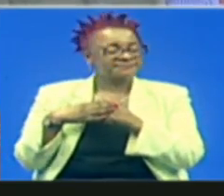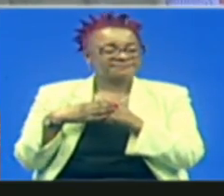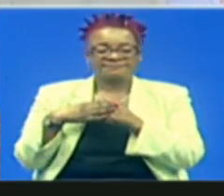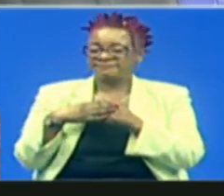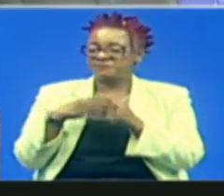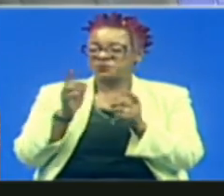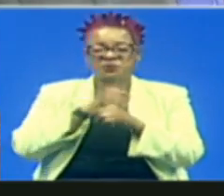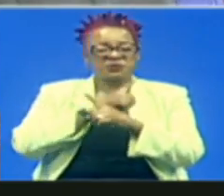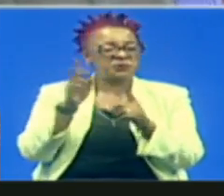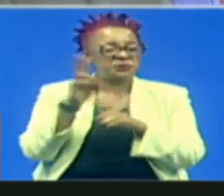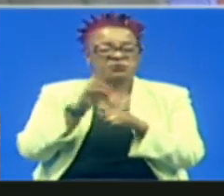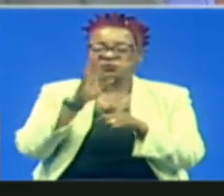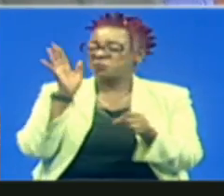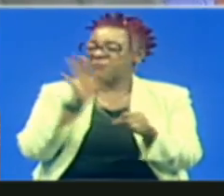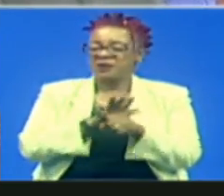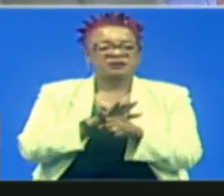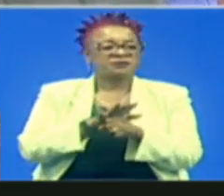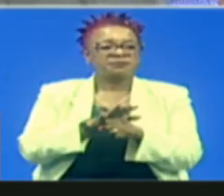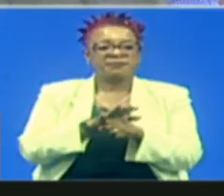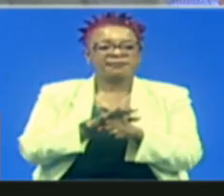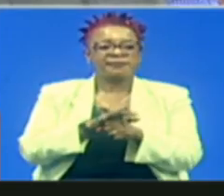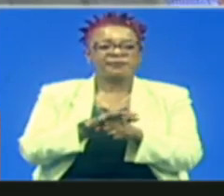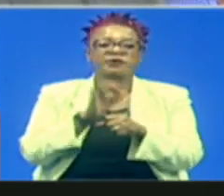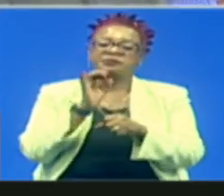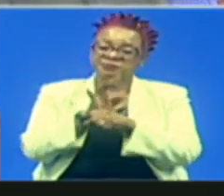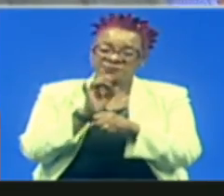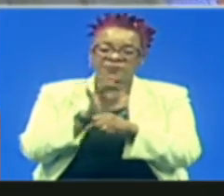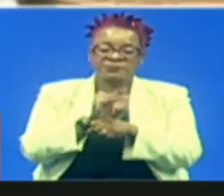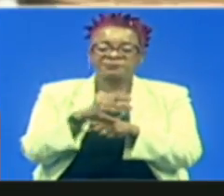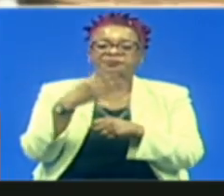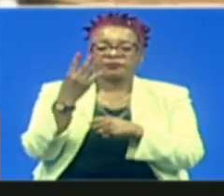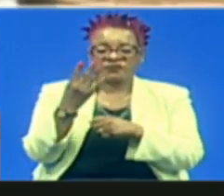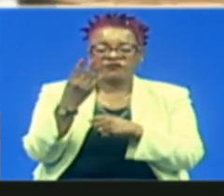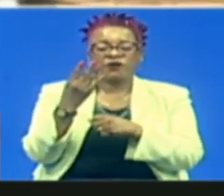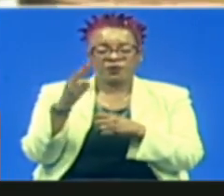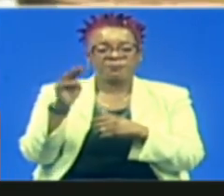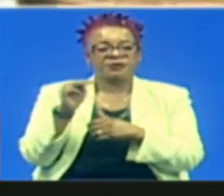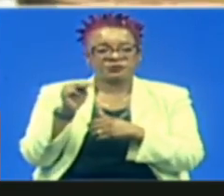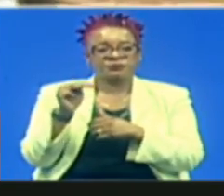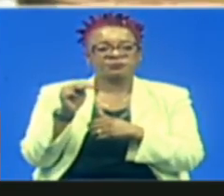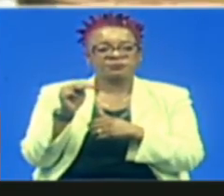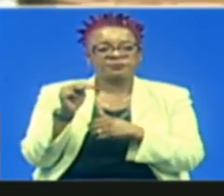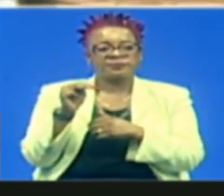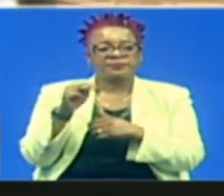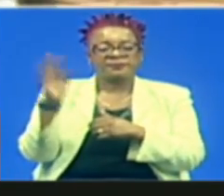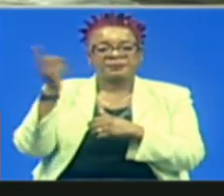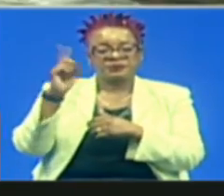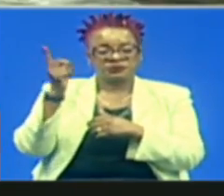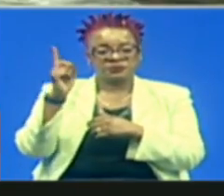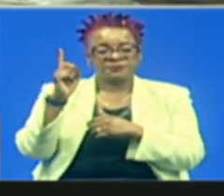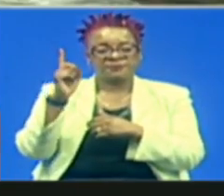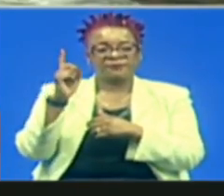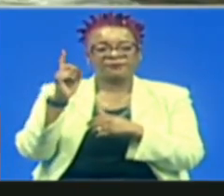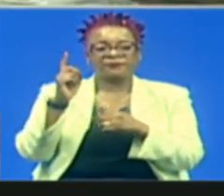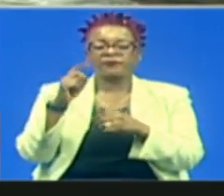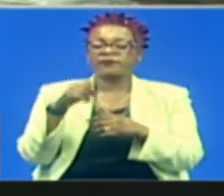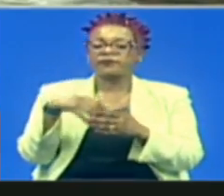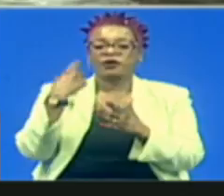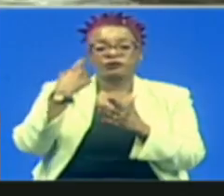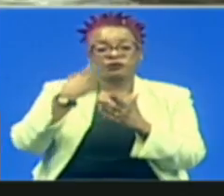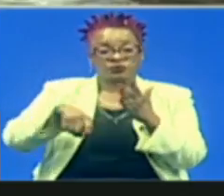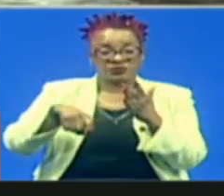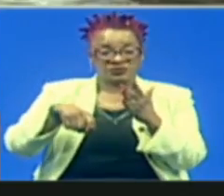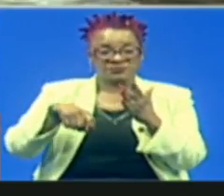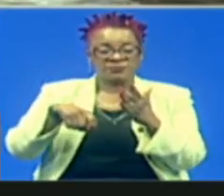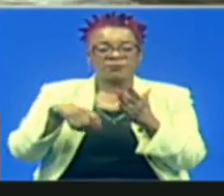much maize. We have advised about 4 million bags. According to the ministry, the duty-free window will be open between